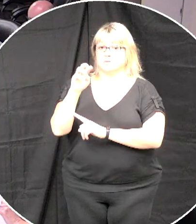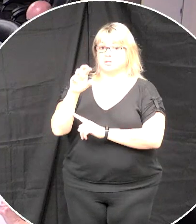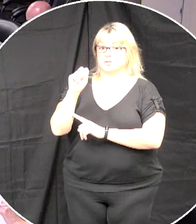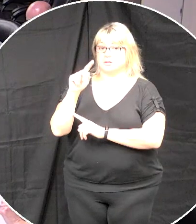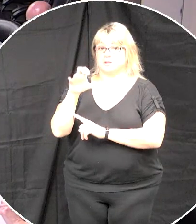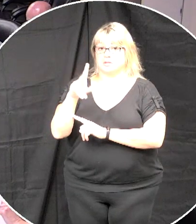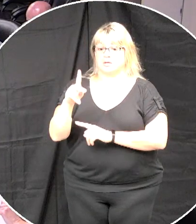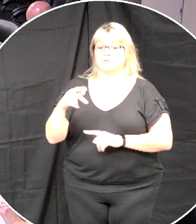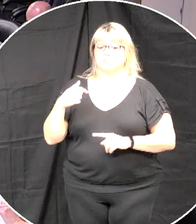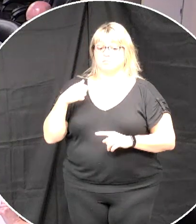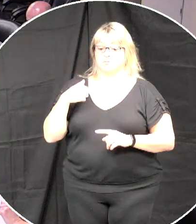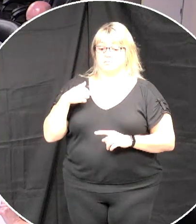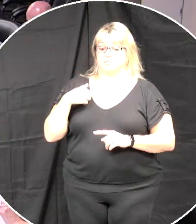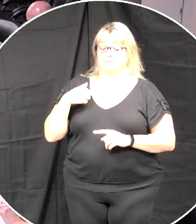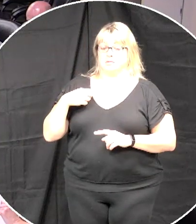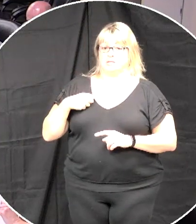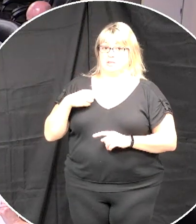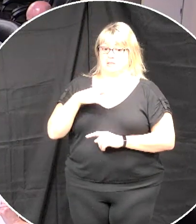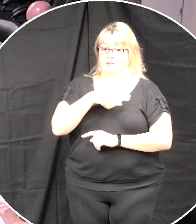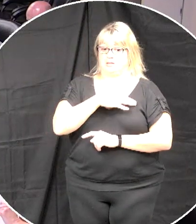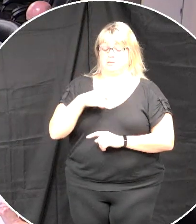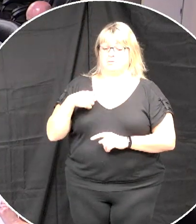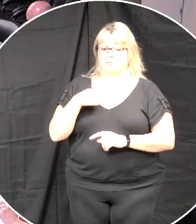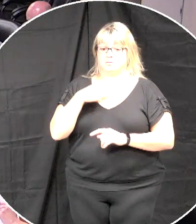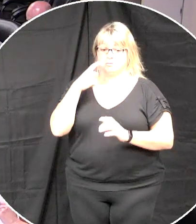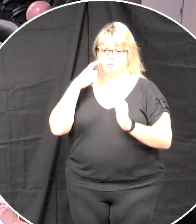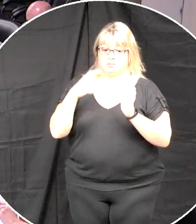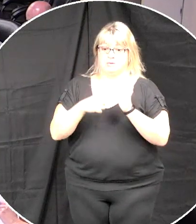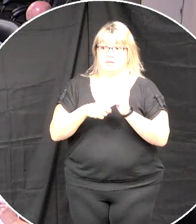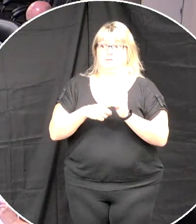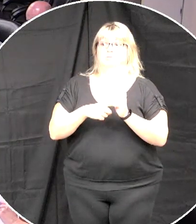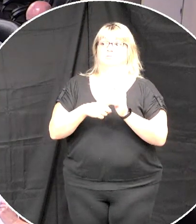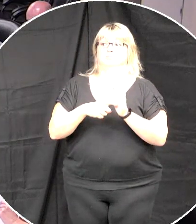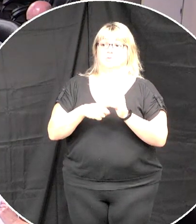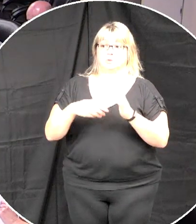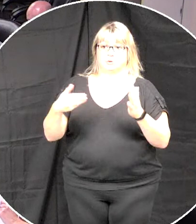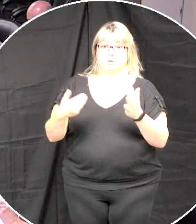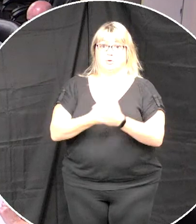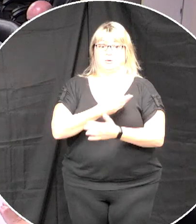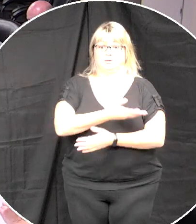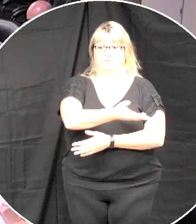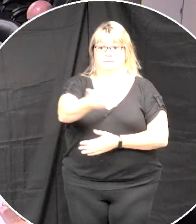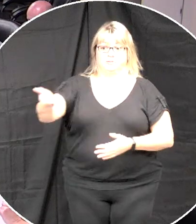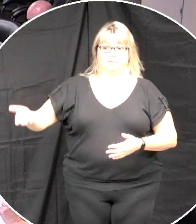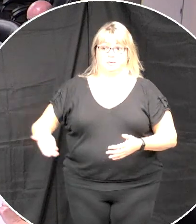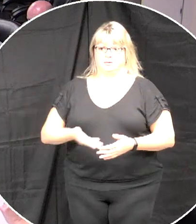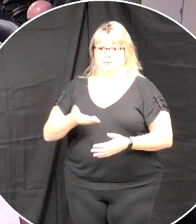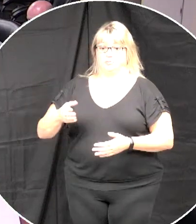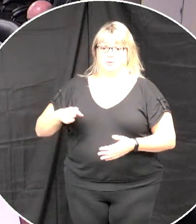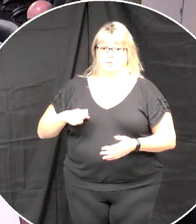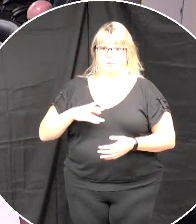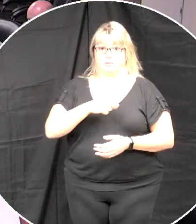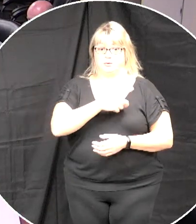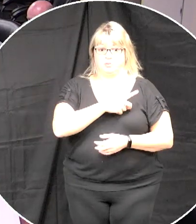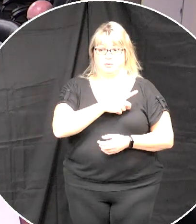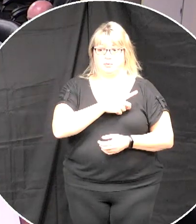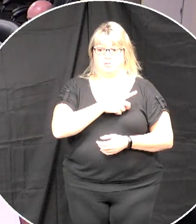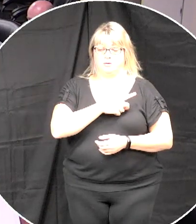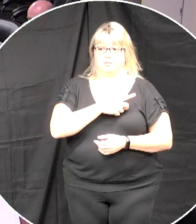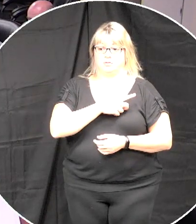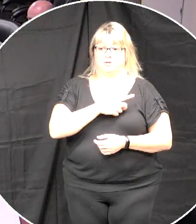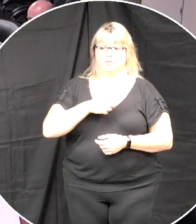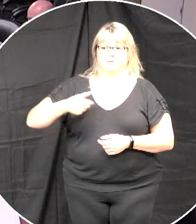of the staff, recognizing that this is a completely new board, all staff members here attest to the